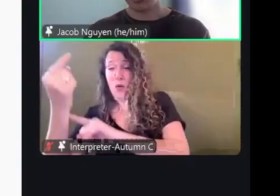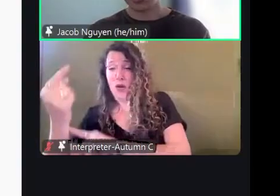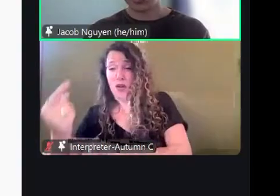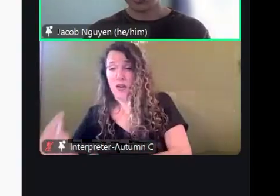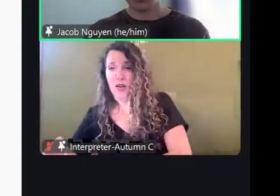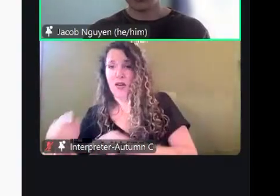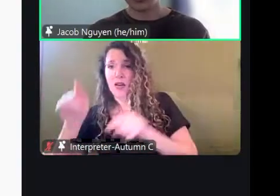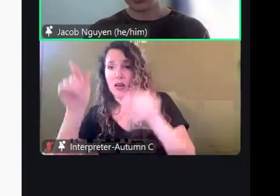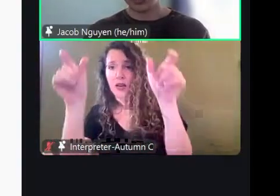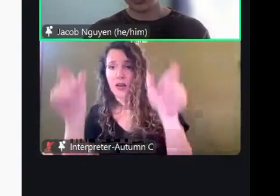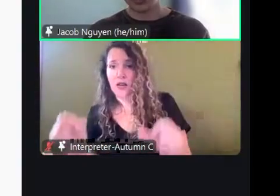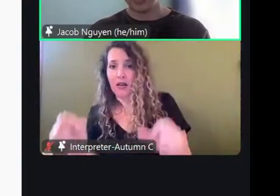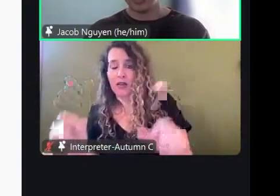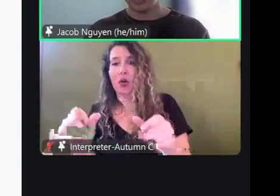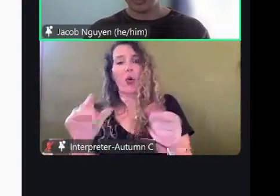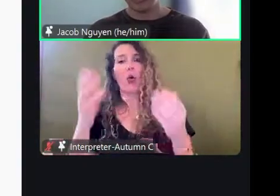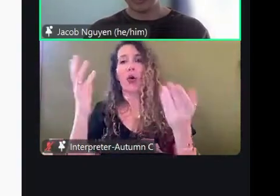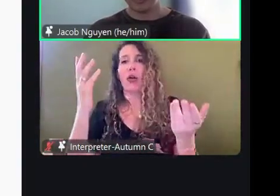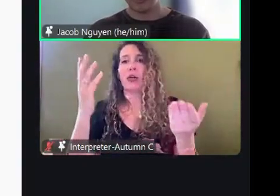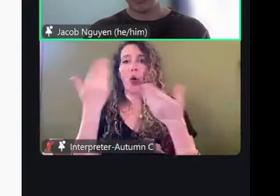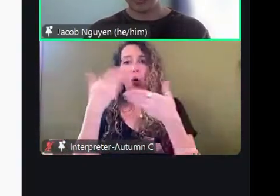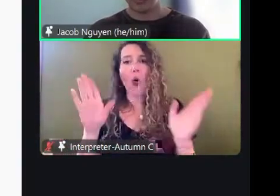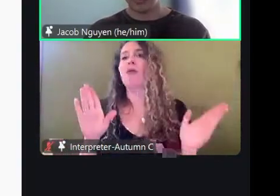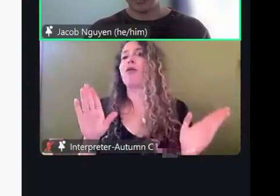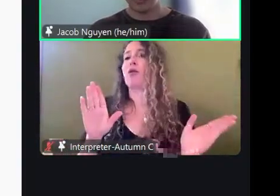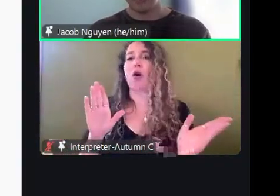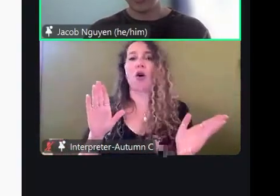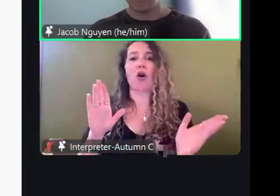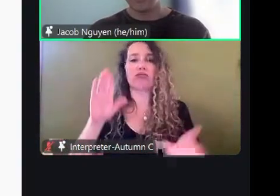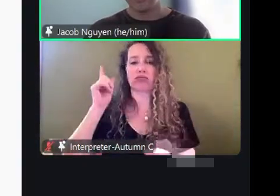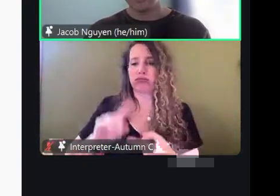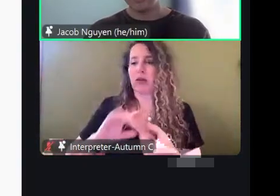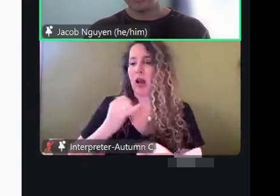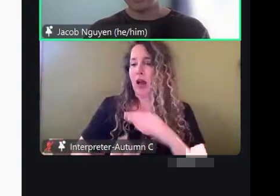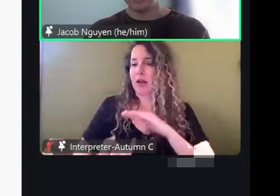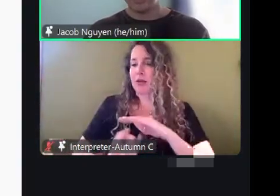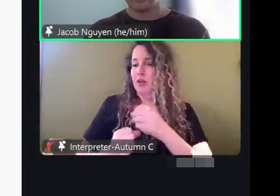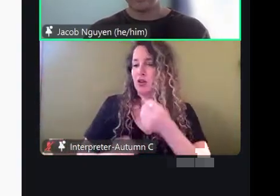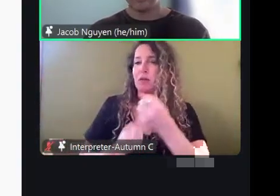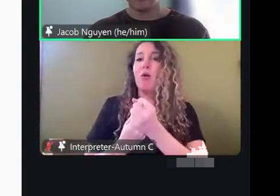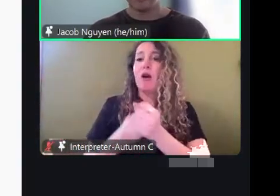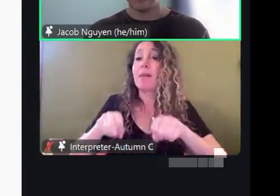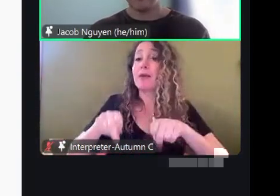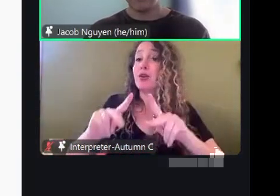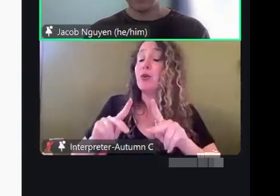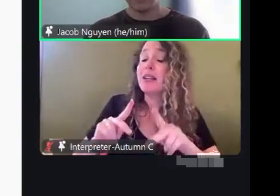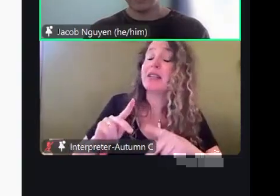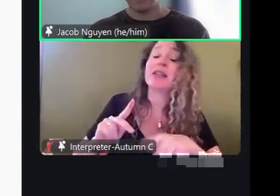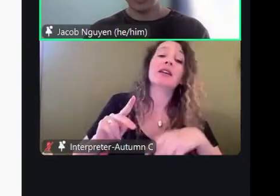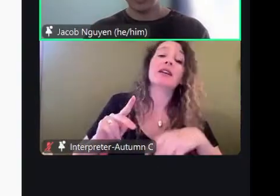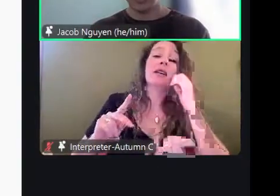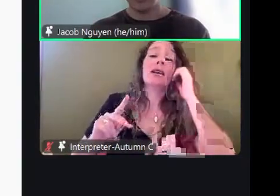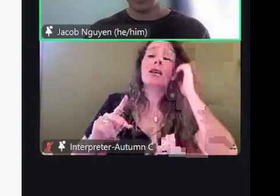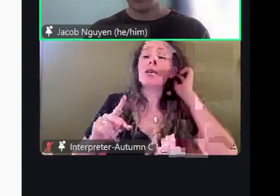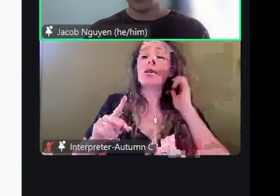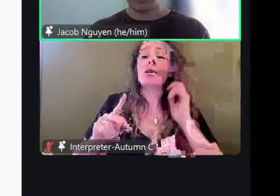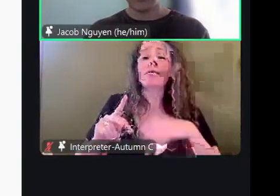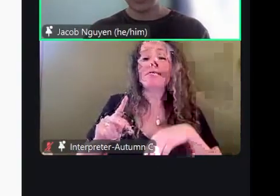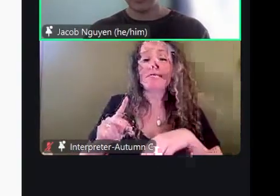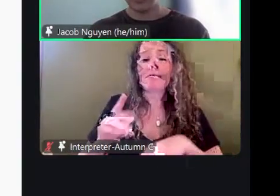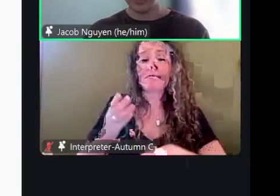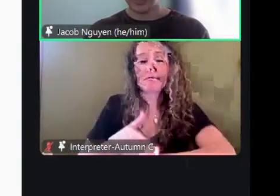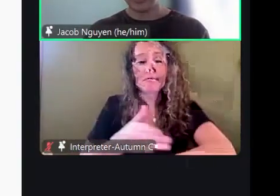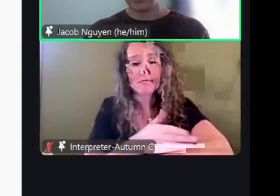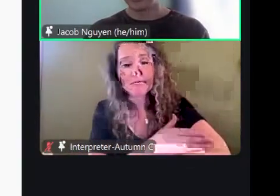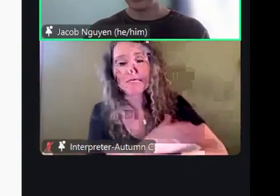an overall sense of reduced isolation, increased support, with opportunities still to enhance disability and visibility, along with